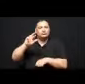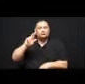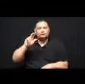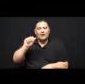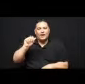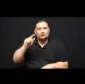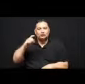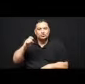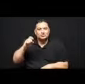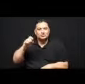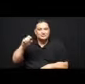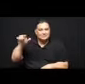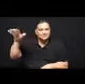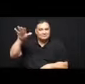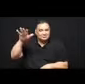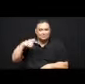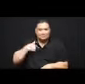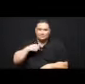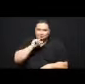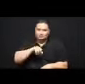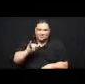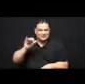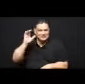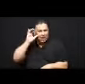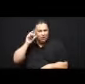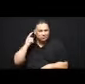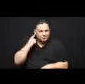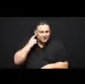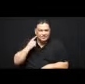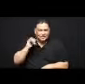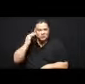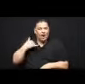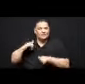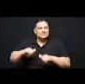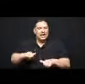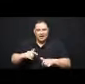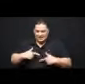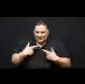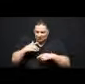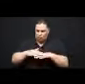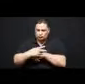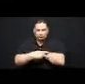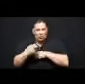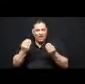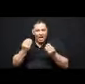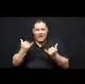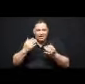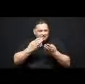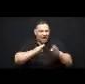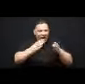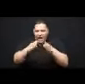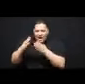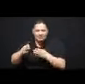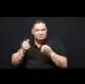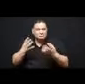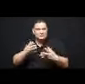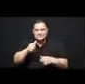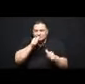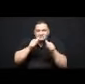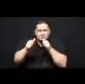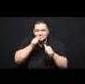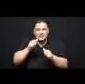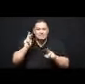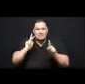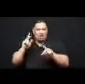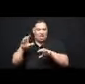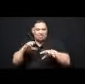of it. That's why I stayed. Living on stolen land, now divided with many secrets, with people laying